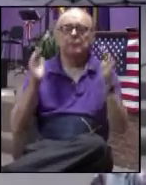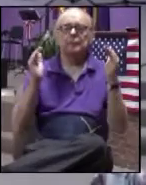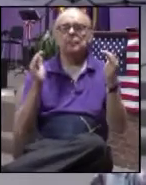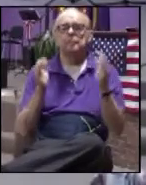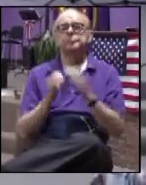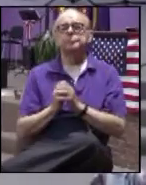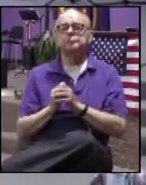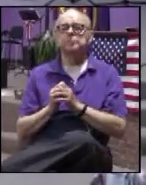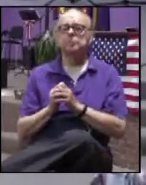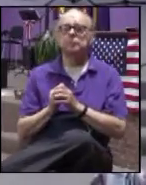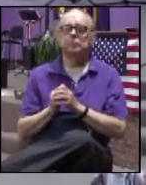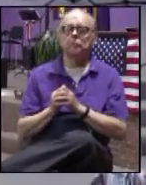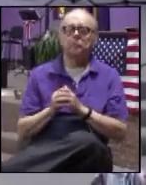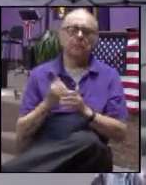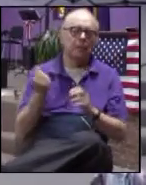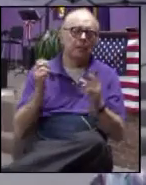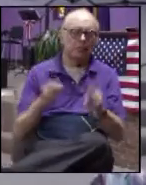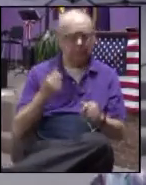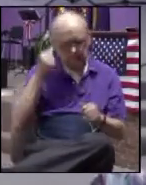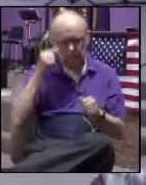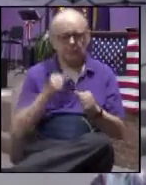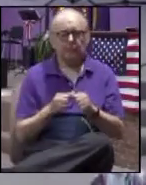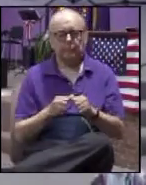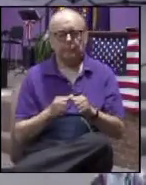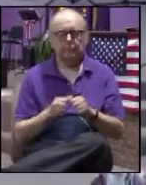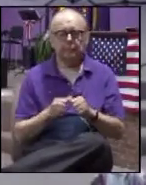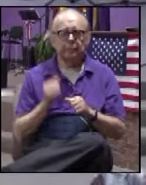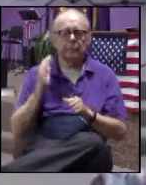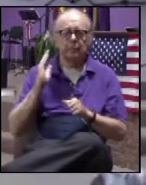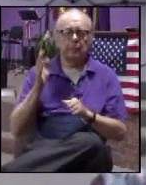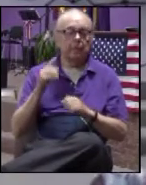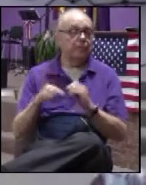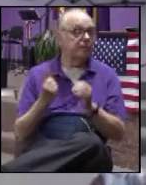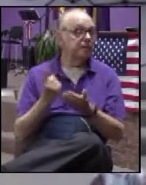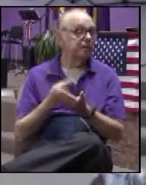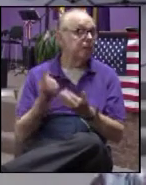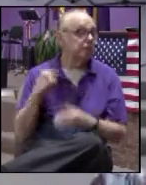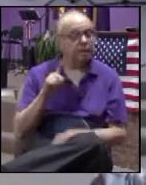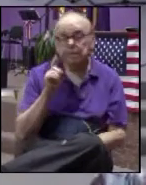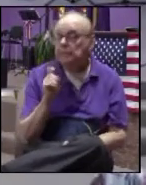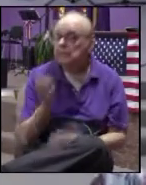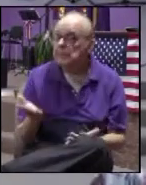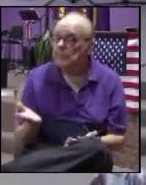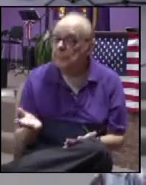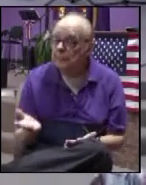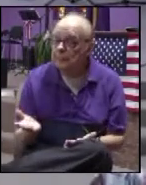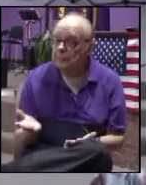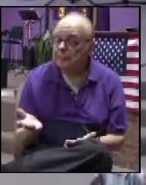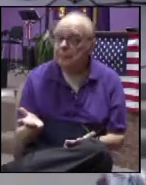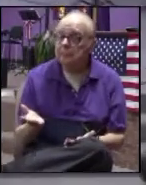So, does anybody remember what the sermon was all about last week?